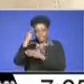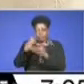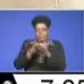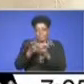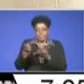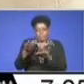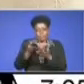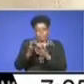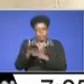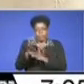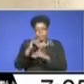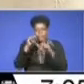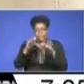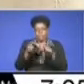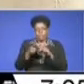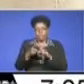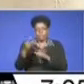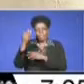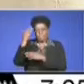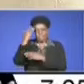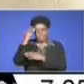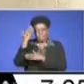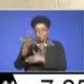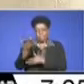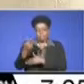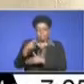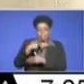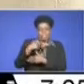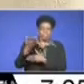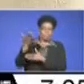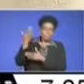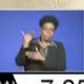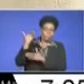going through. I'm able to relate because I was once young,